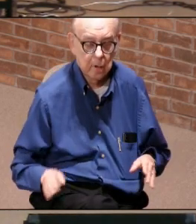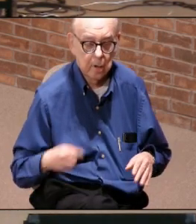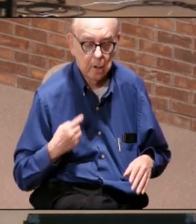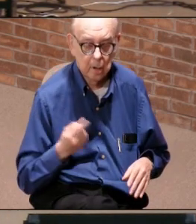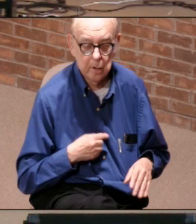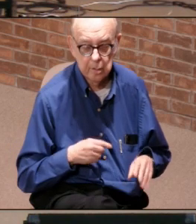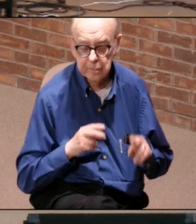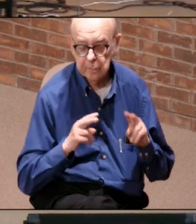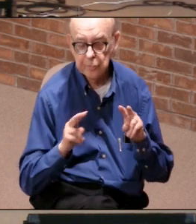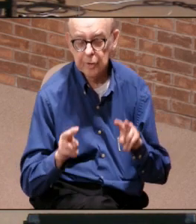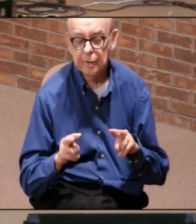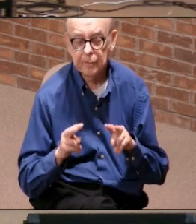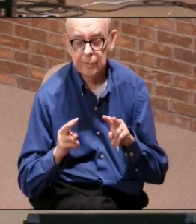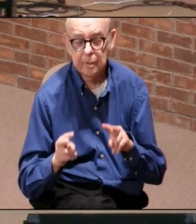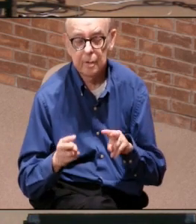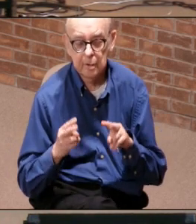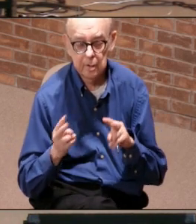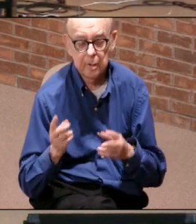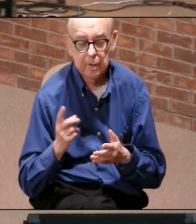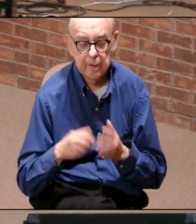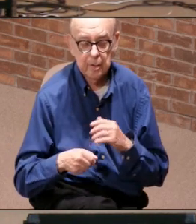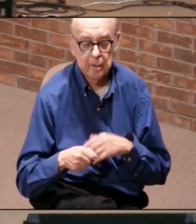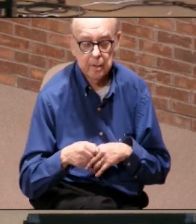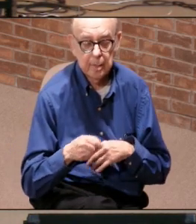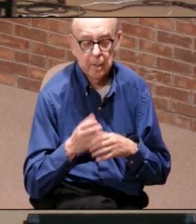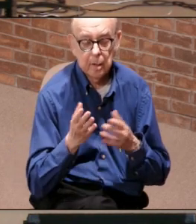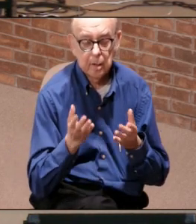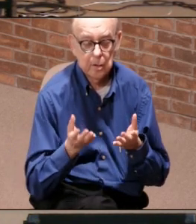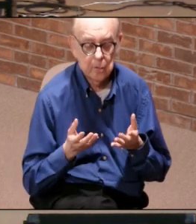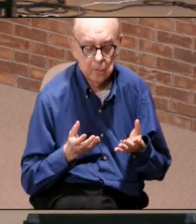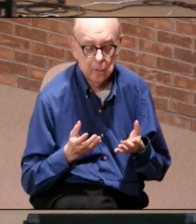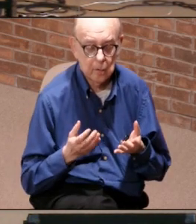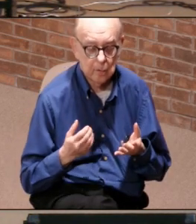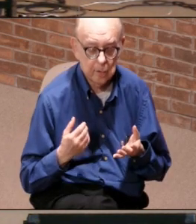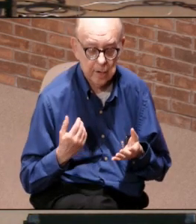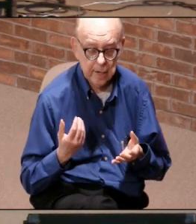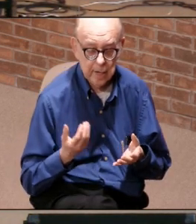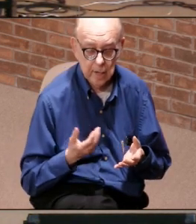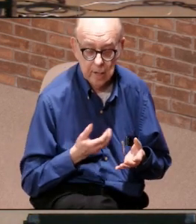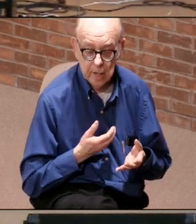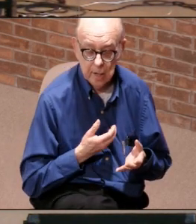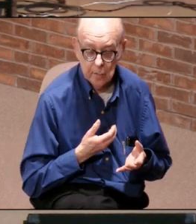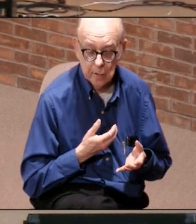to observe what he's wanting, his plans for us were.